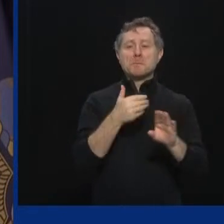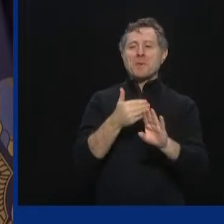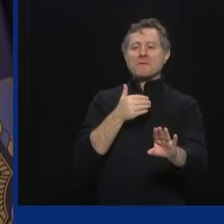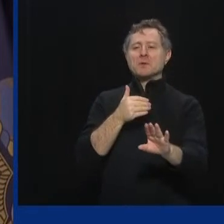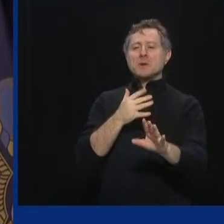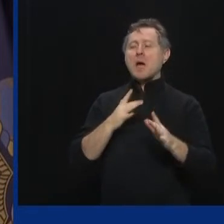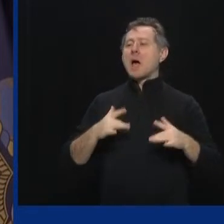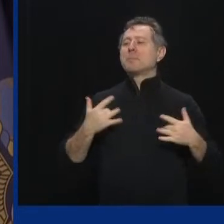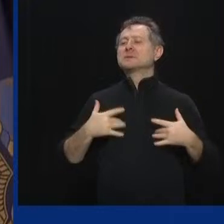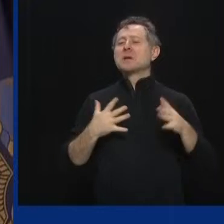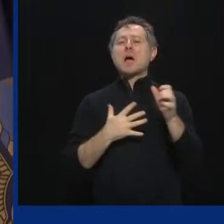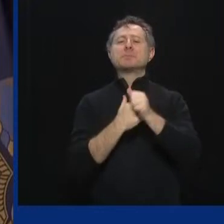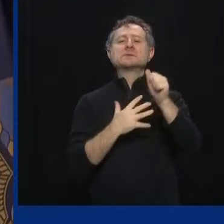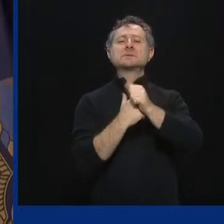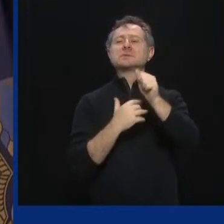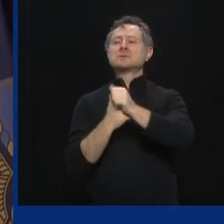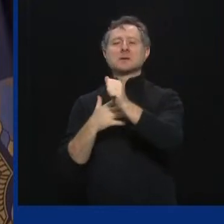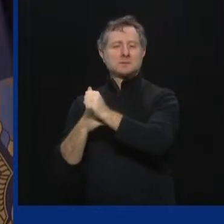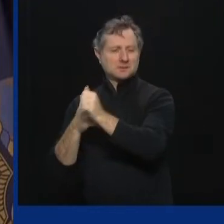pandemic.